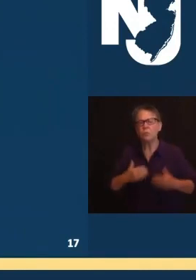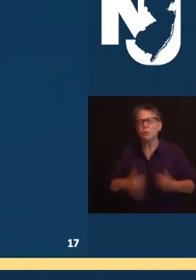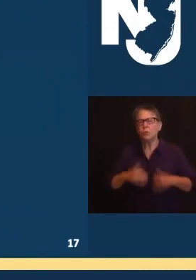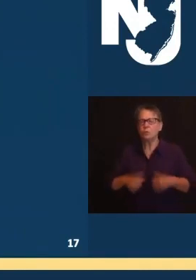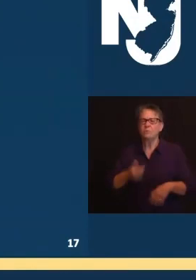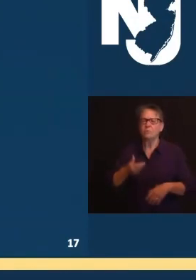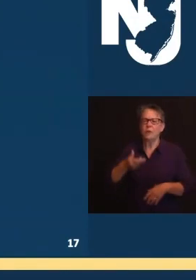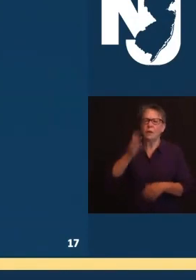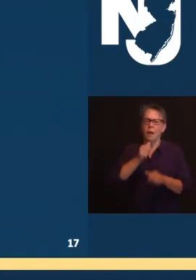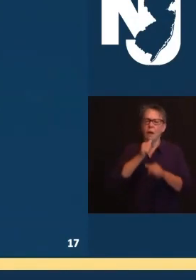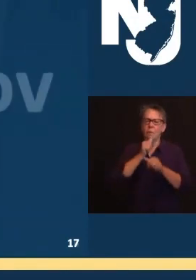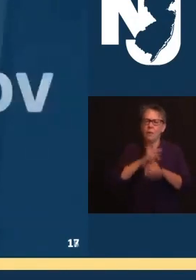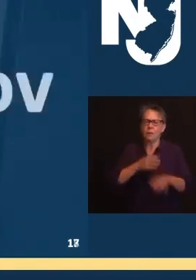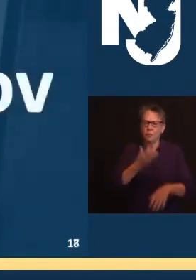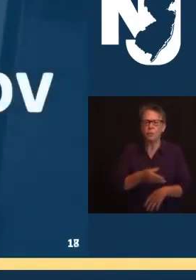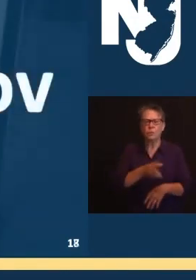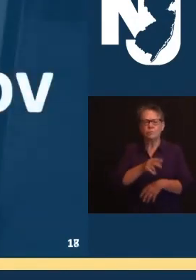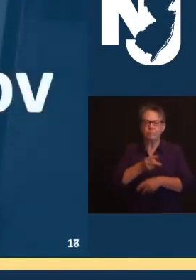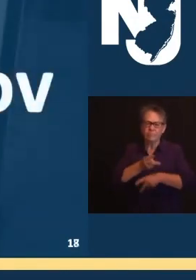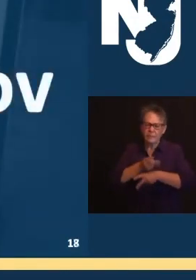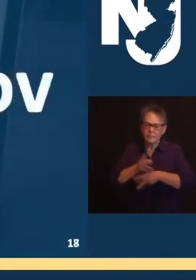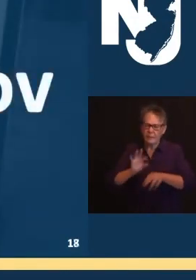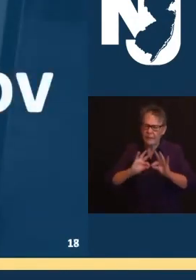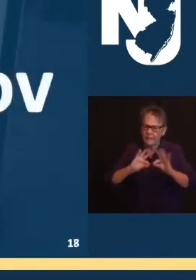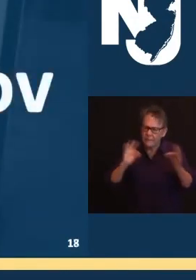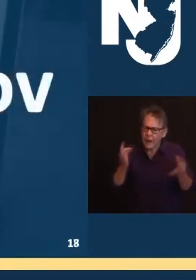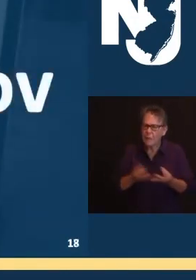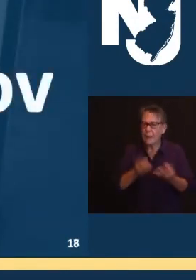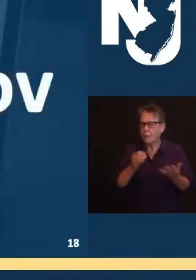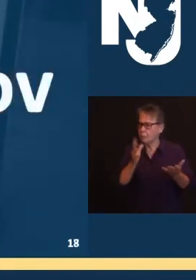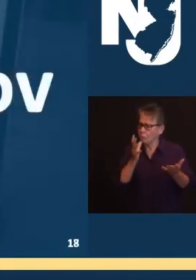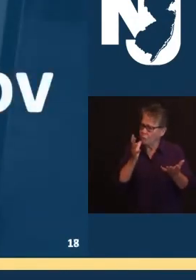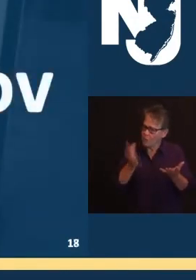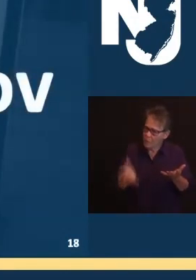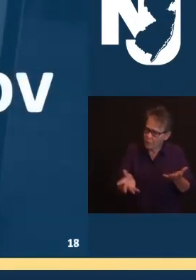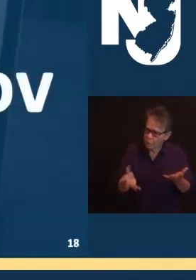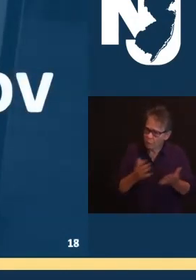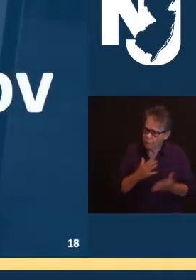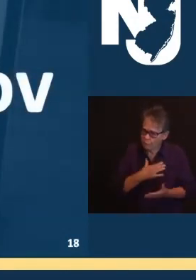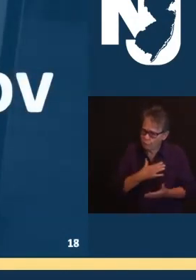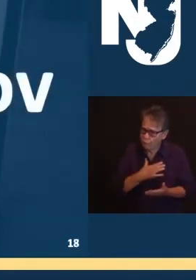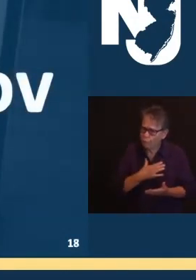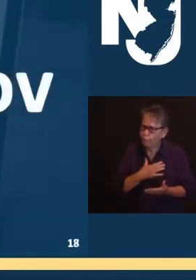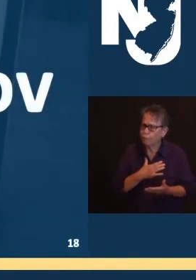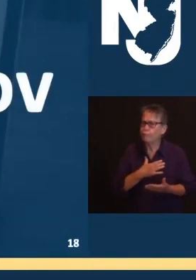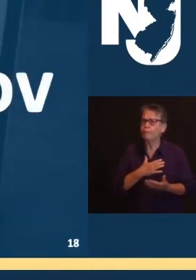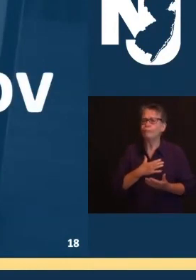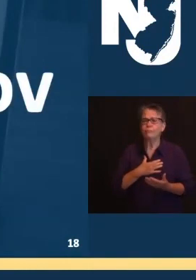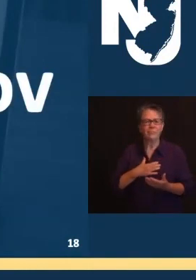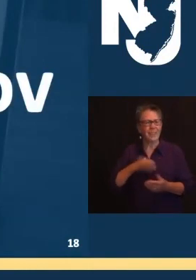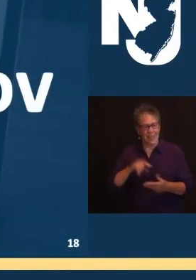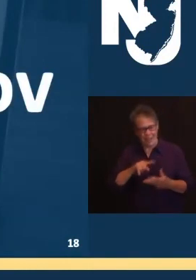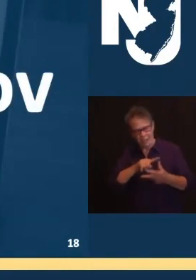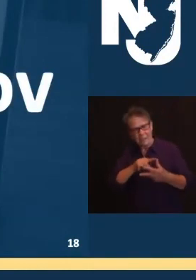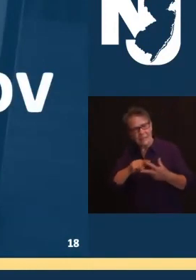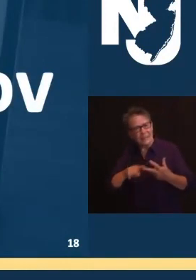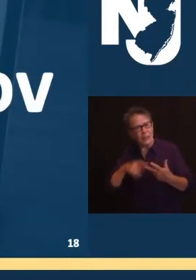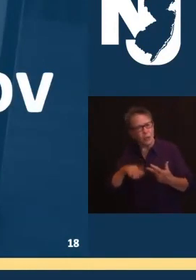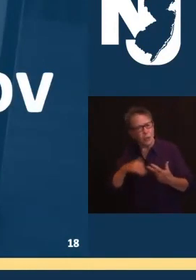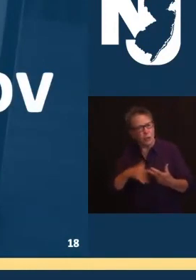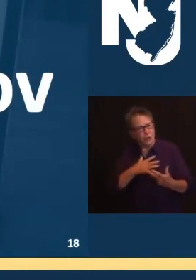grandmother. It is for them and for every New Jerseyan we have lost that we need to redouble our efforts to get our rate of transmission